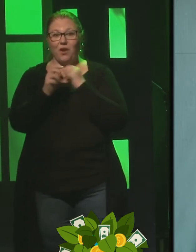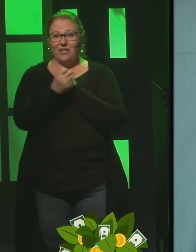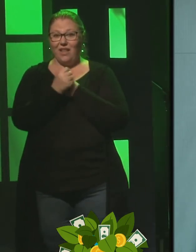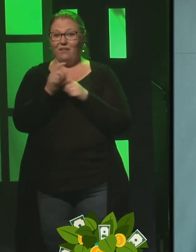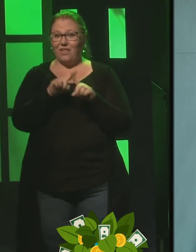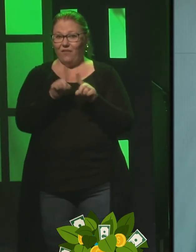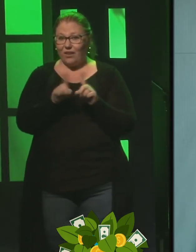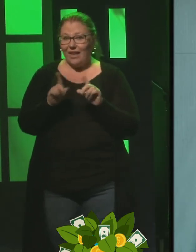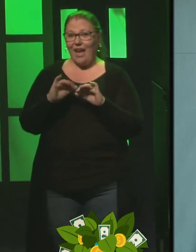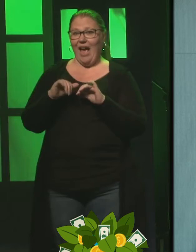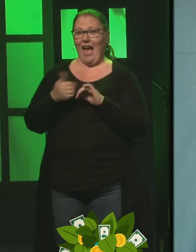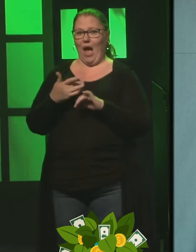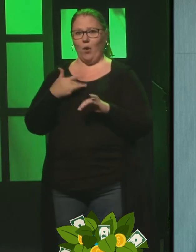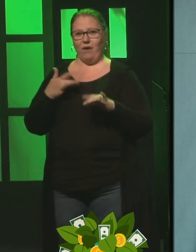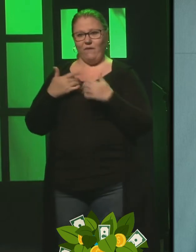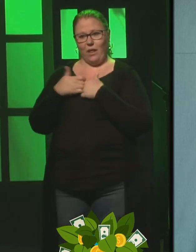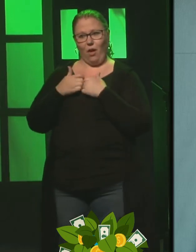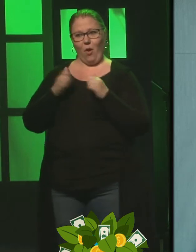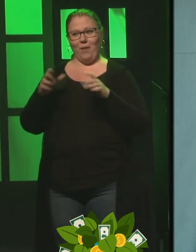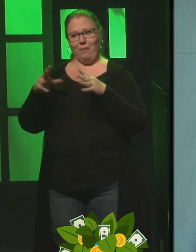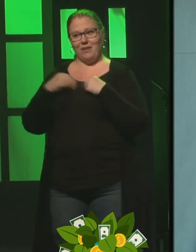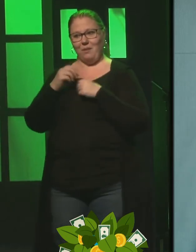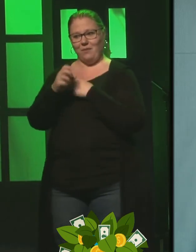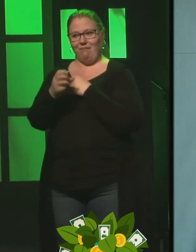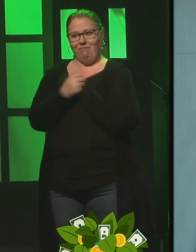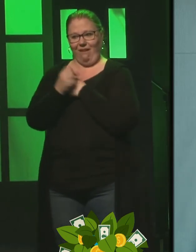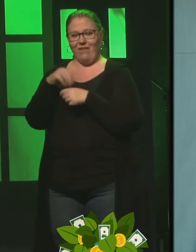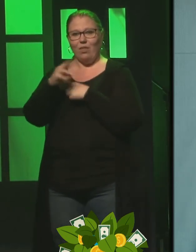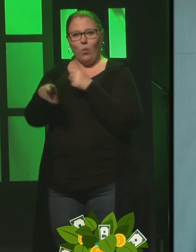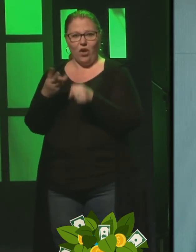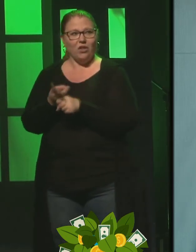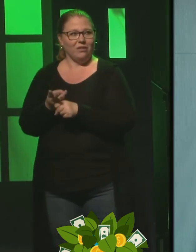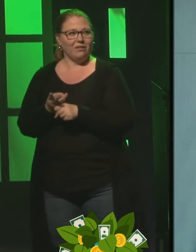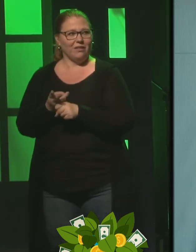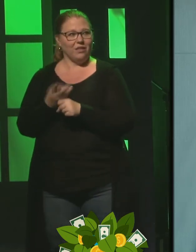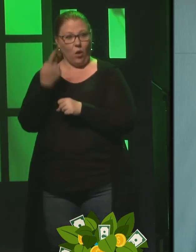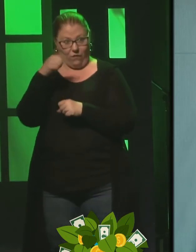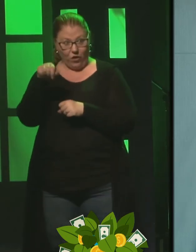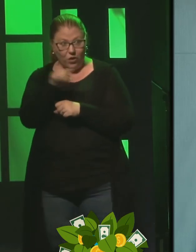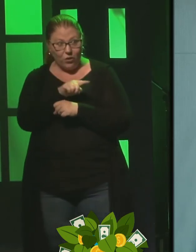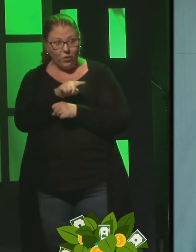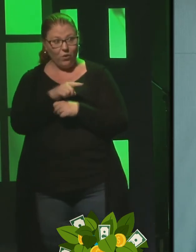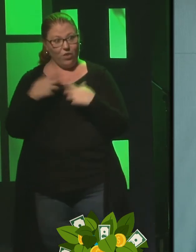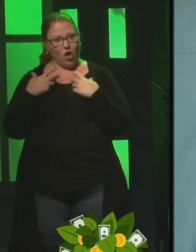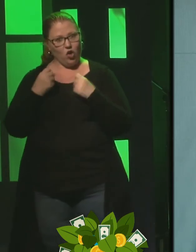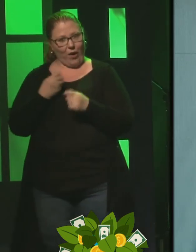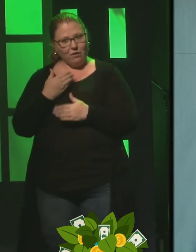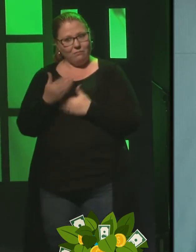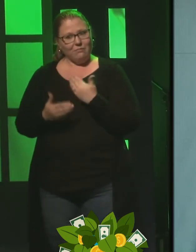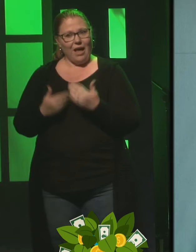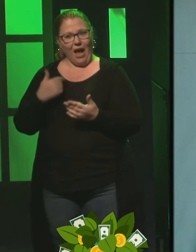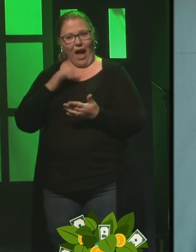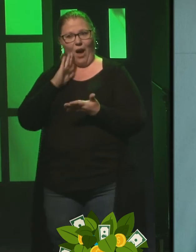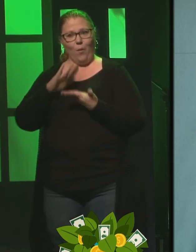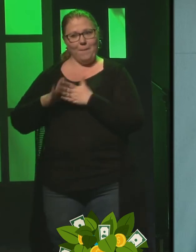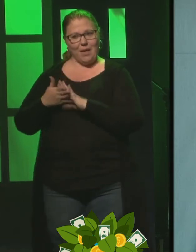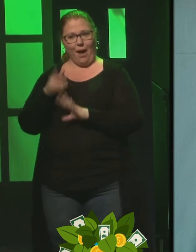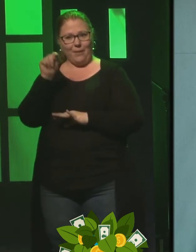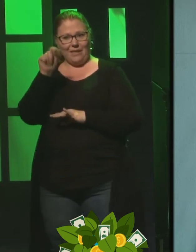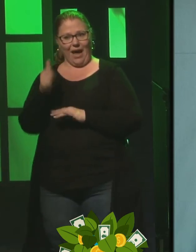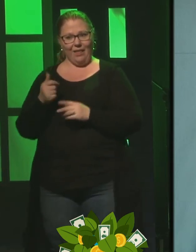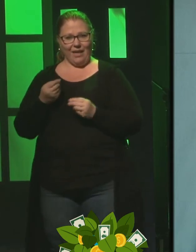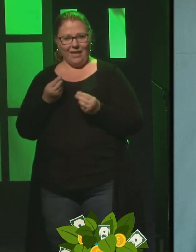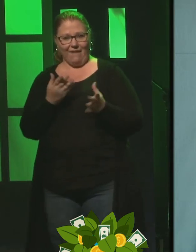differently. See how you're opened up to love in this world. So for you, the courageous step may be to I'm just going to become a tithing